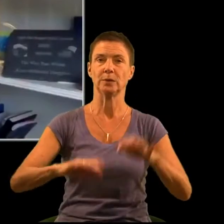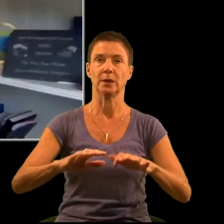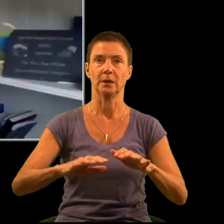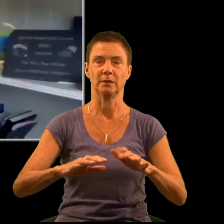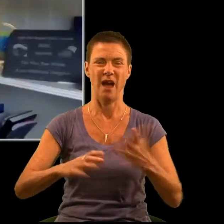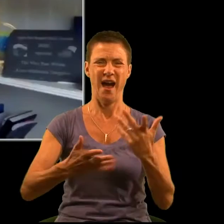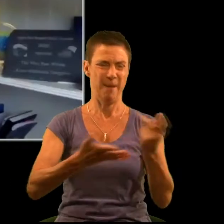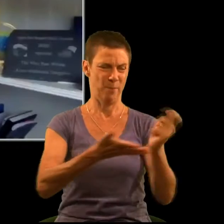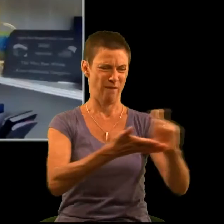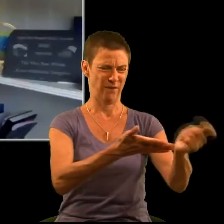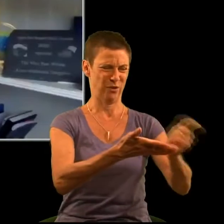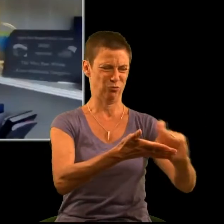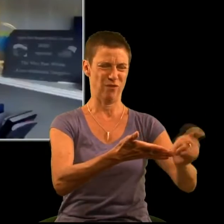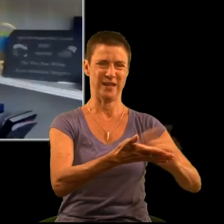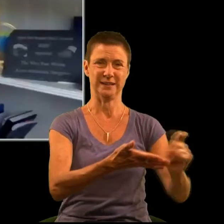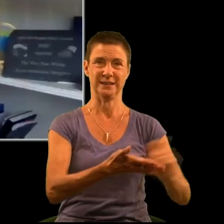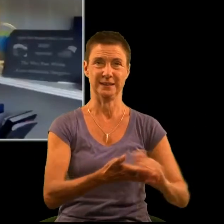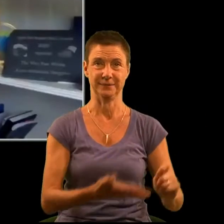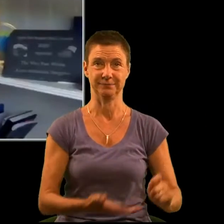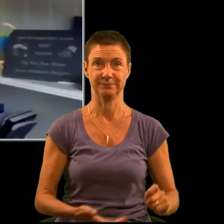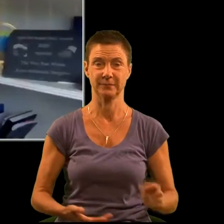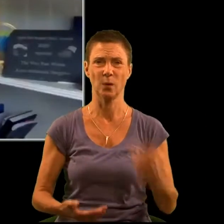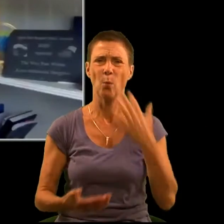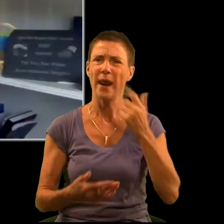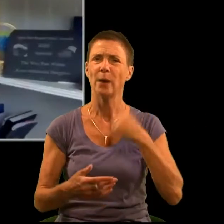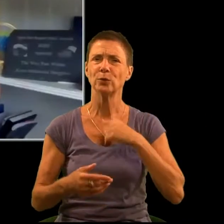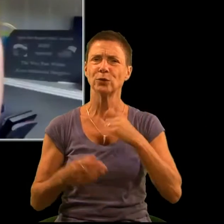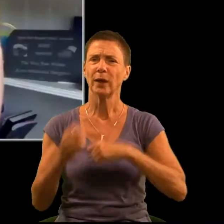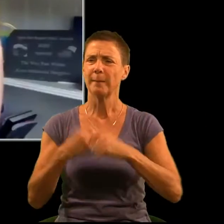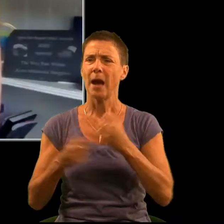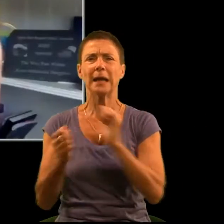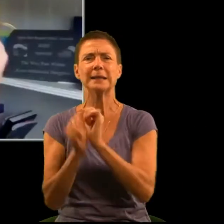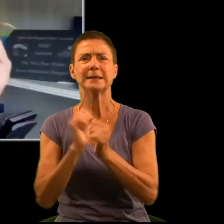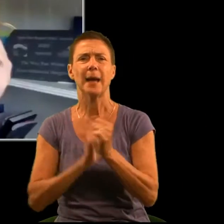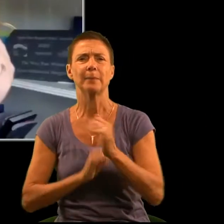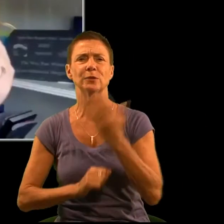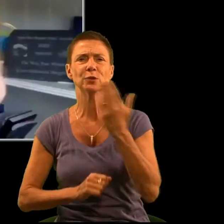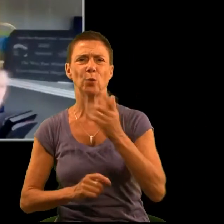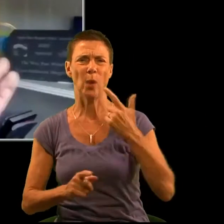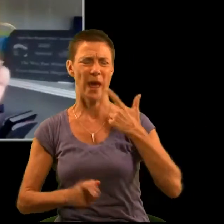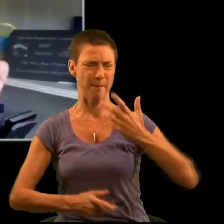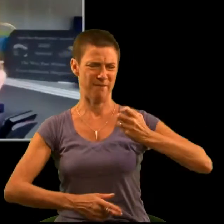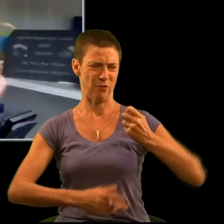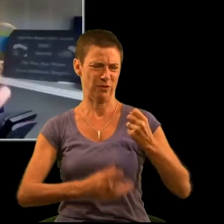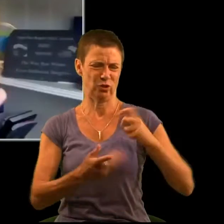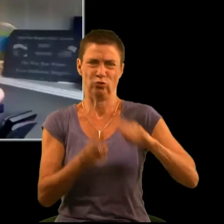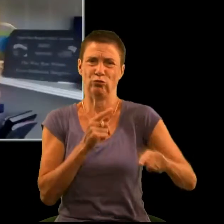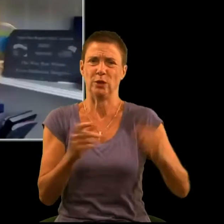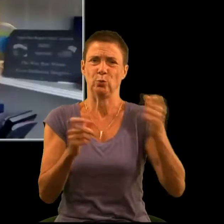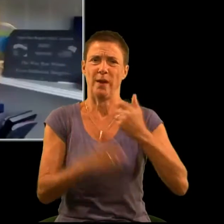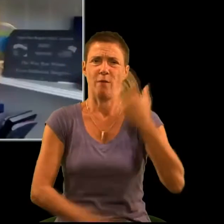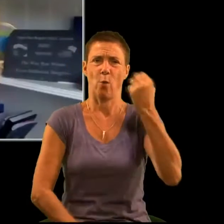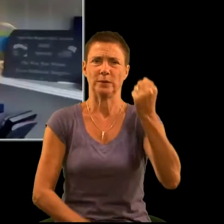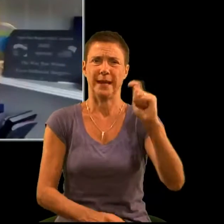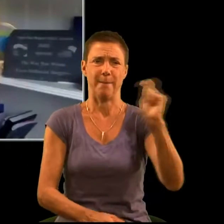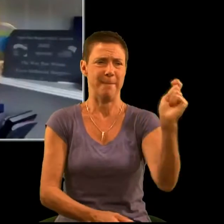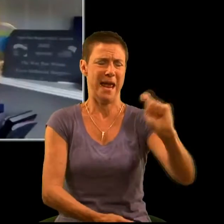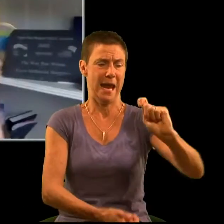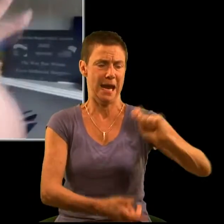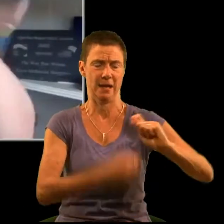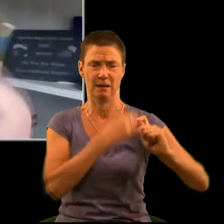pen very strangely. Actually had to wear a neck brace when I was doing my 11 plus because I hold my pen so strangely.